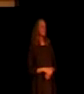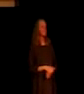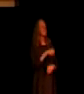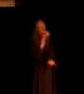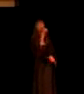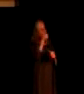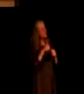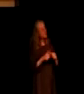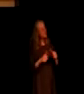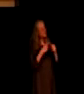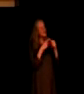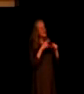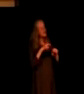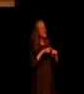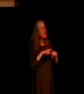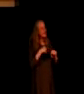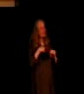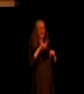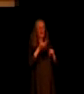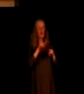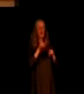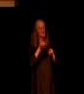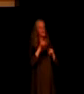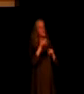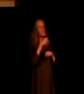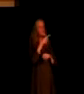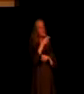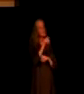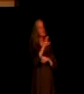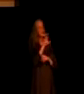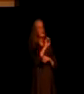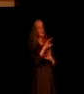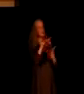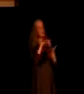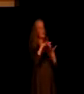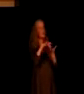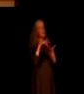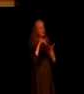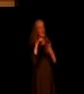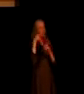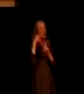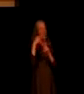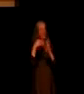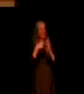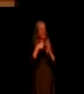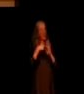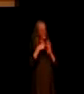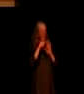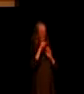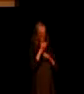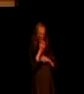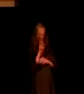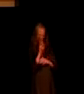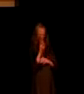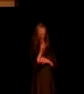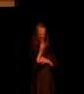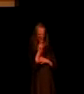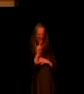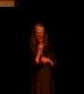very first time I was at Johnson Space Center and they showed me a Landsat image. And so this would have